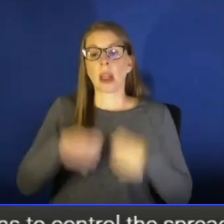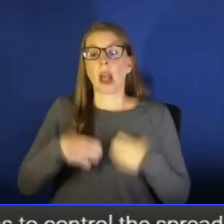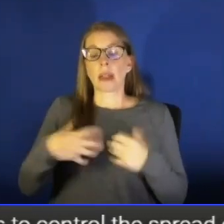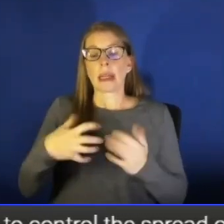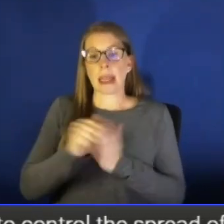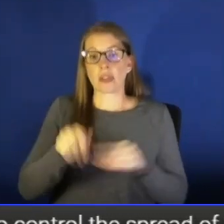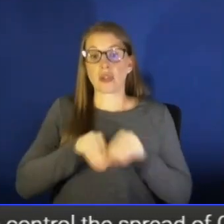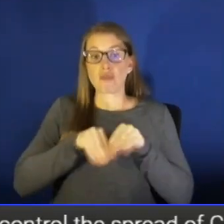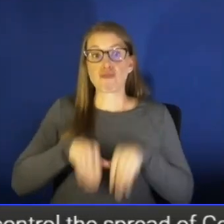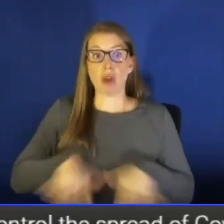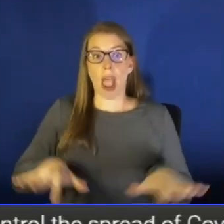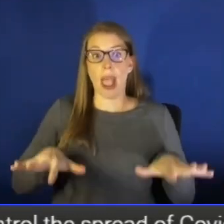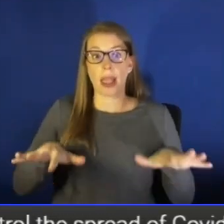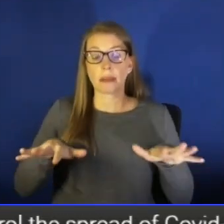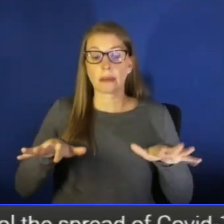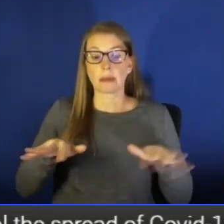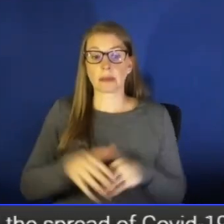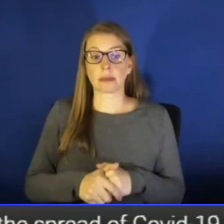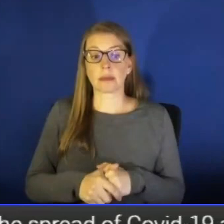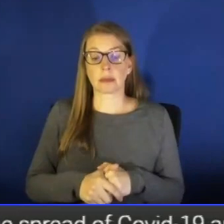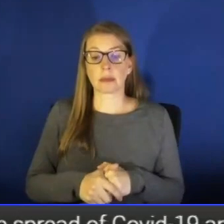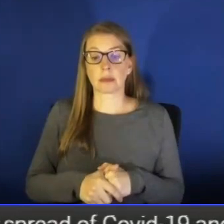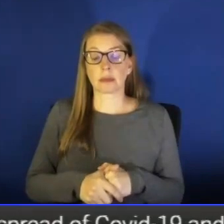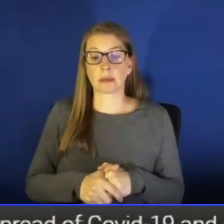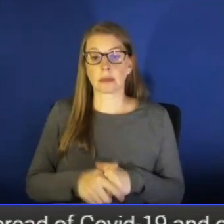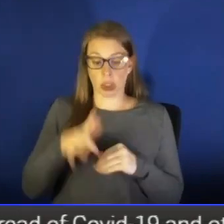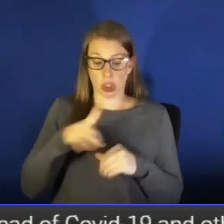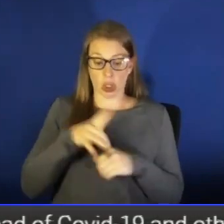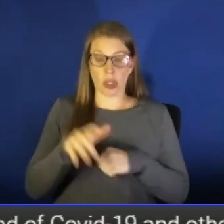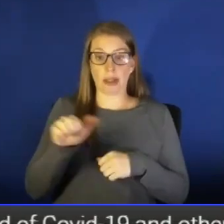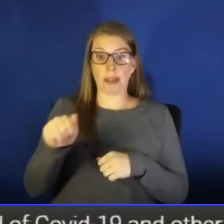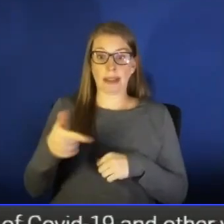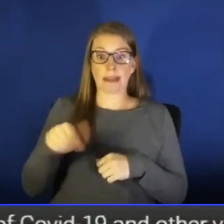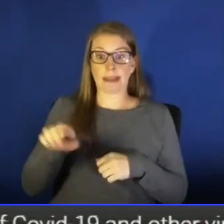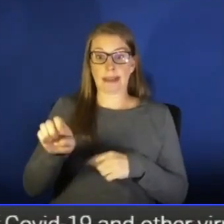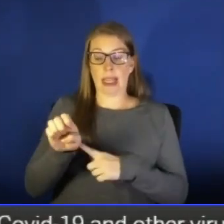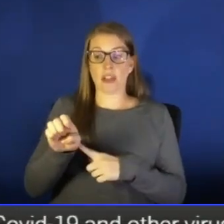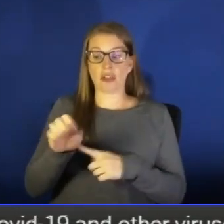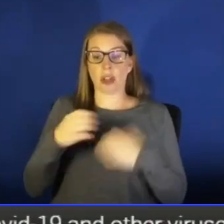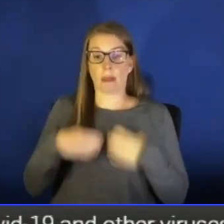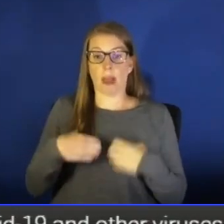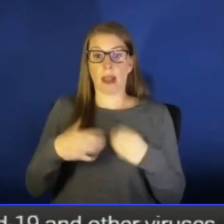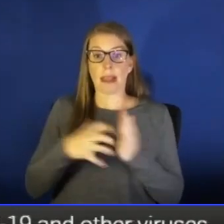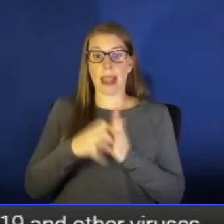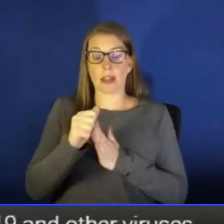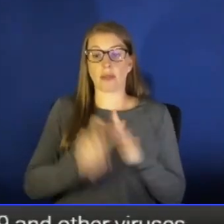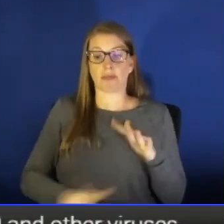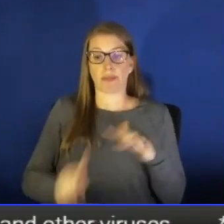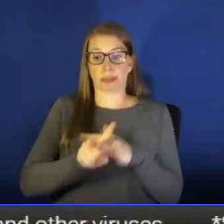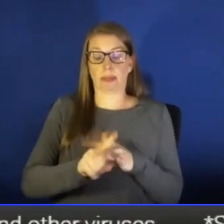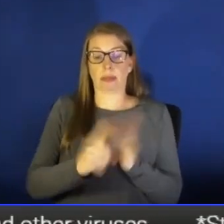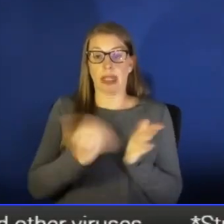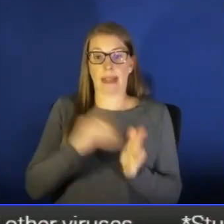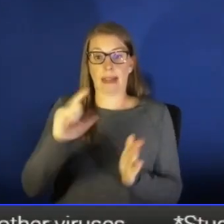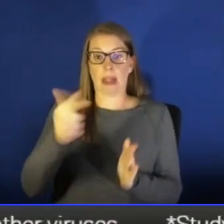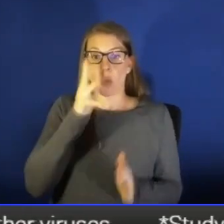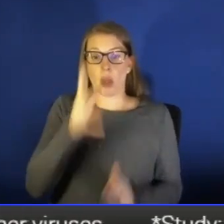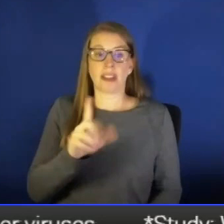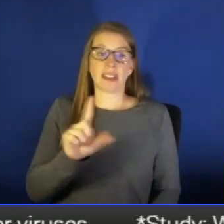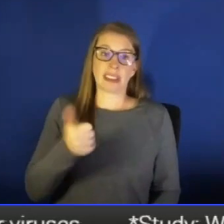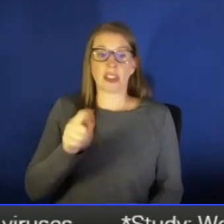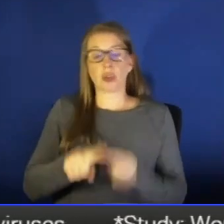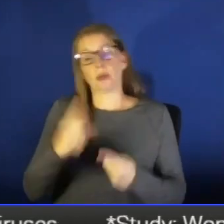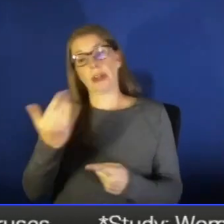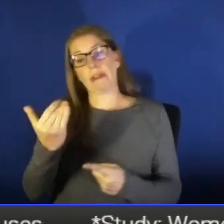even in a lot of early-stage lung cancers, people recur, and it happens about 10 to 15% of the time. In